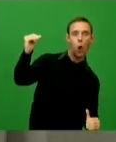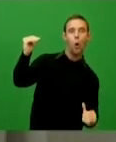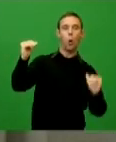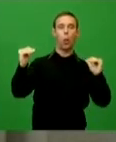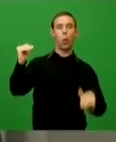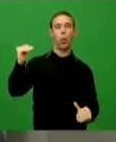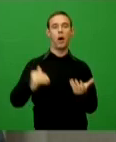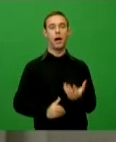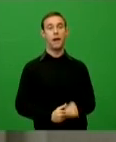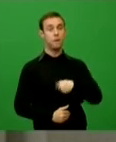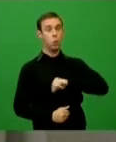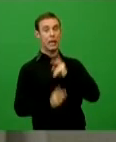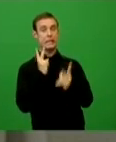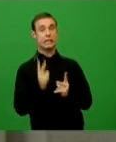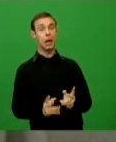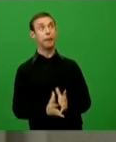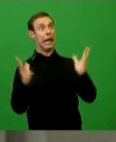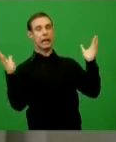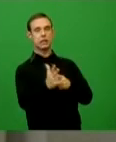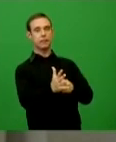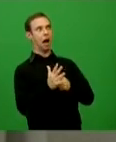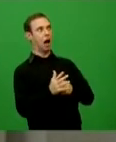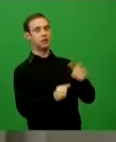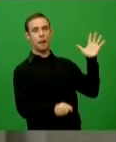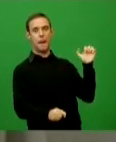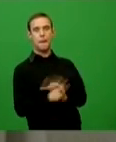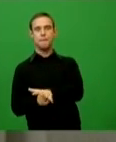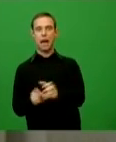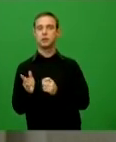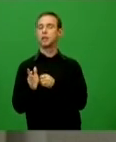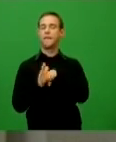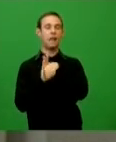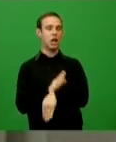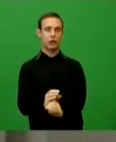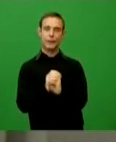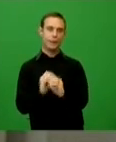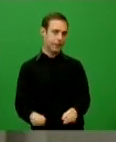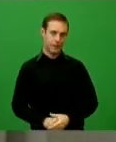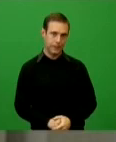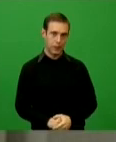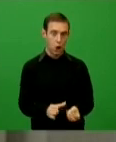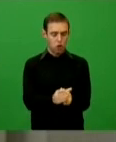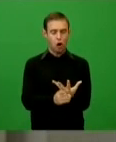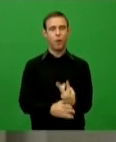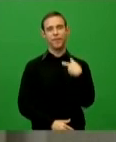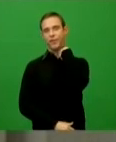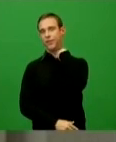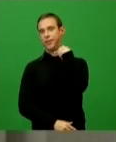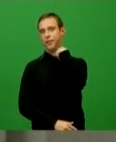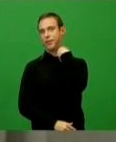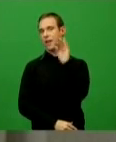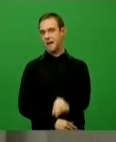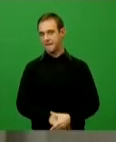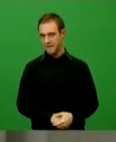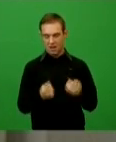significant demand pressures impacting on inflation. The growth outlook remains disappointing, and the